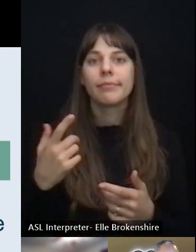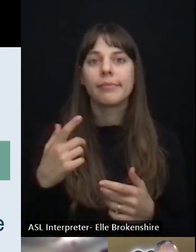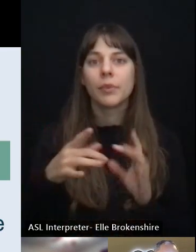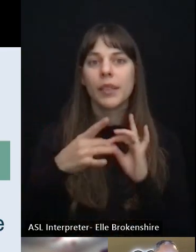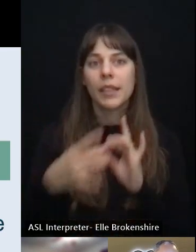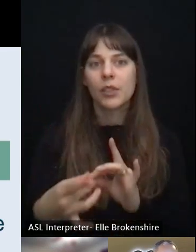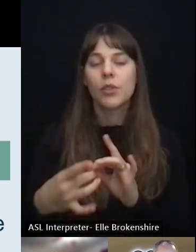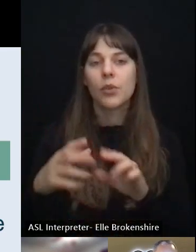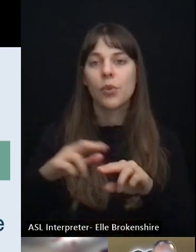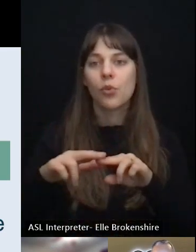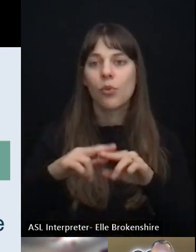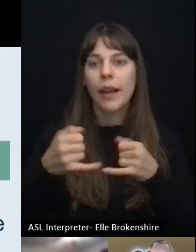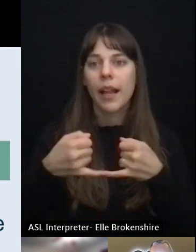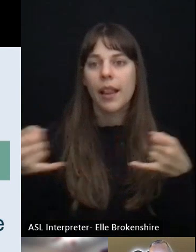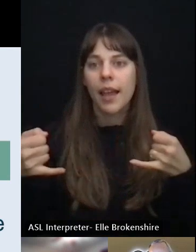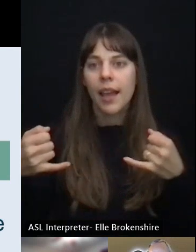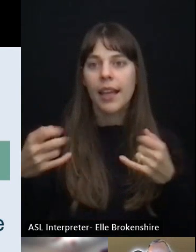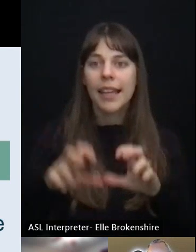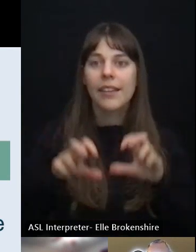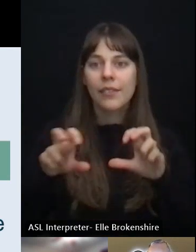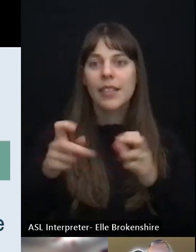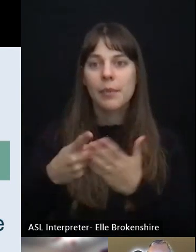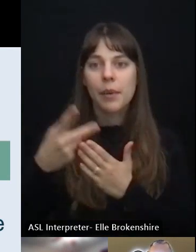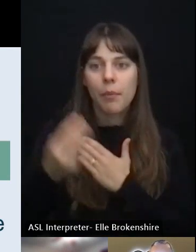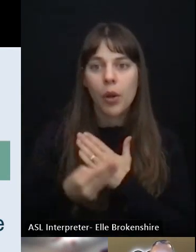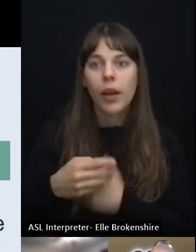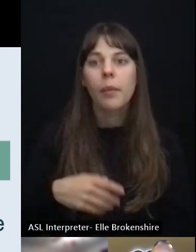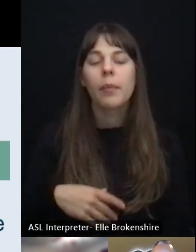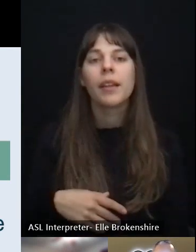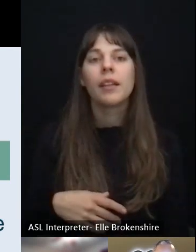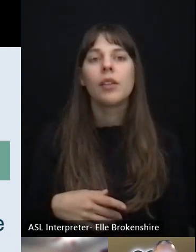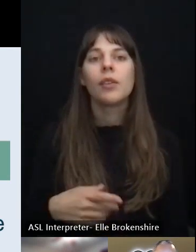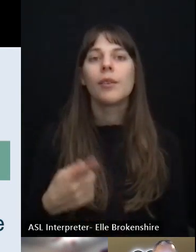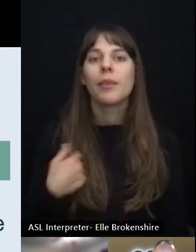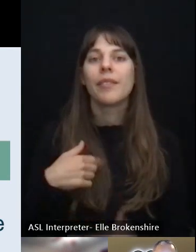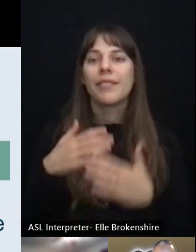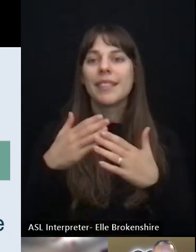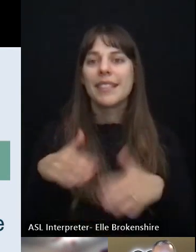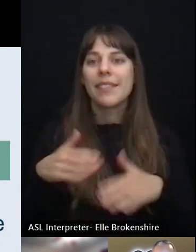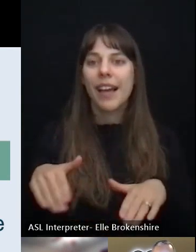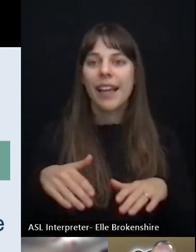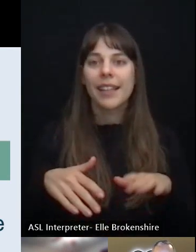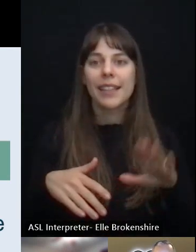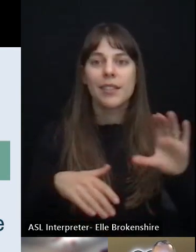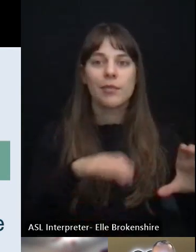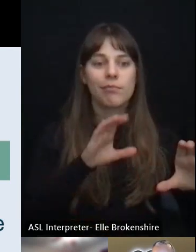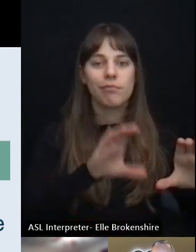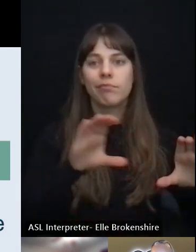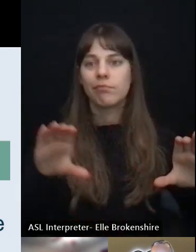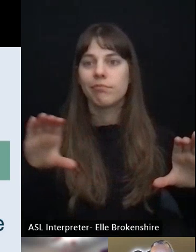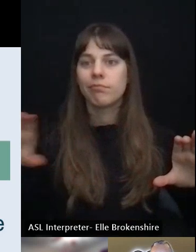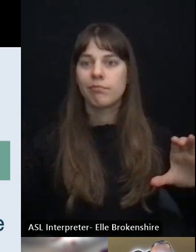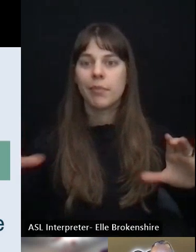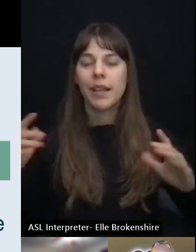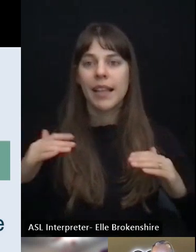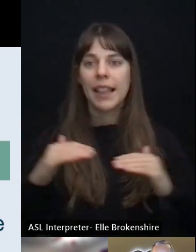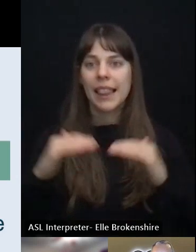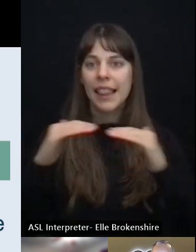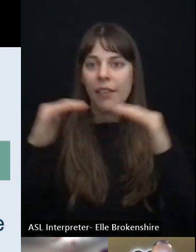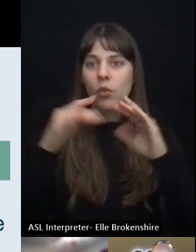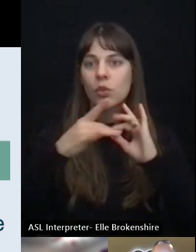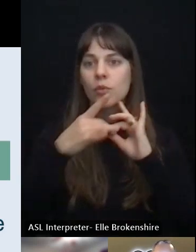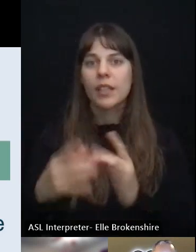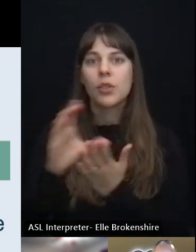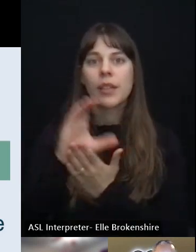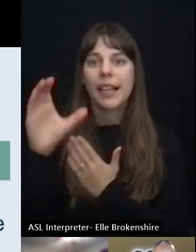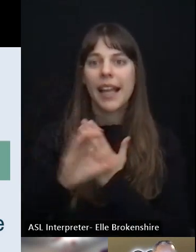line. At PRT, we've broken this into stages that kind of coincide with the calendar years, essentially from 22,